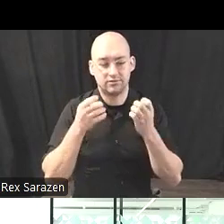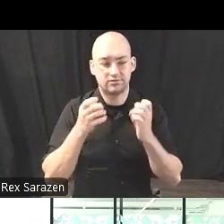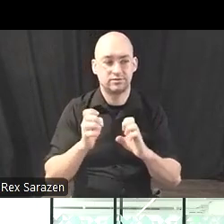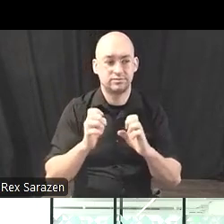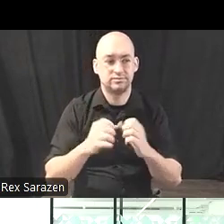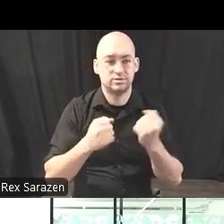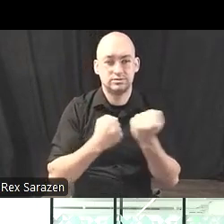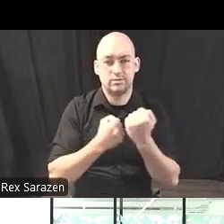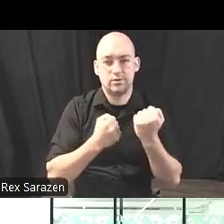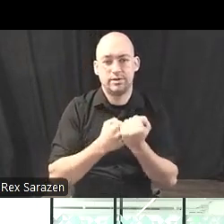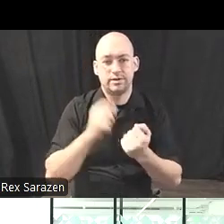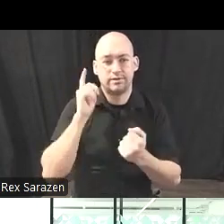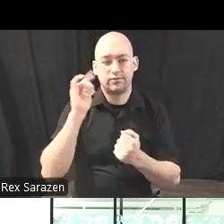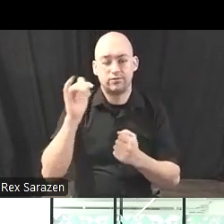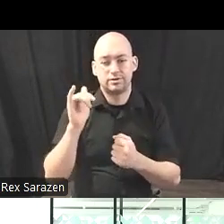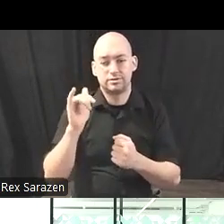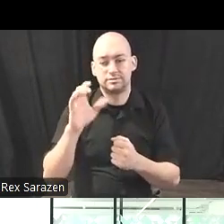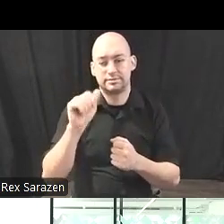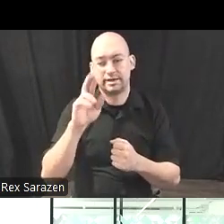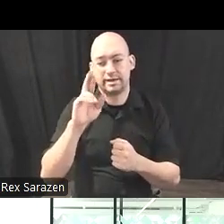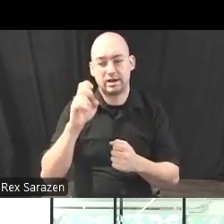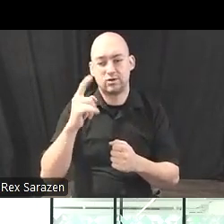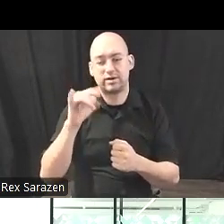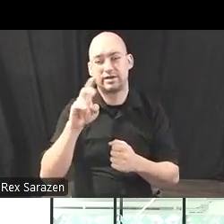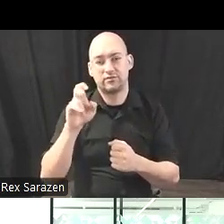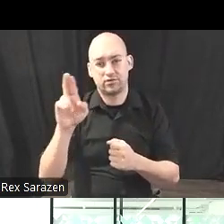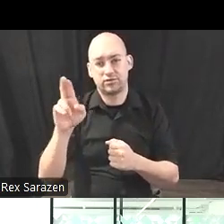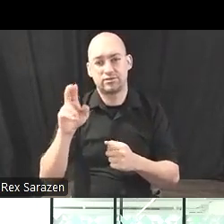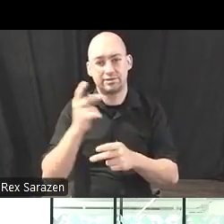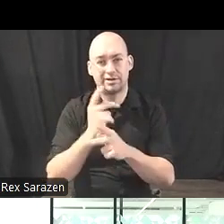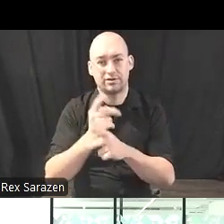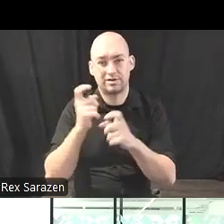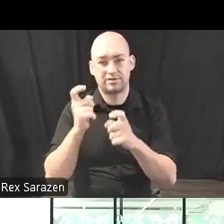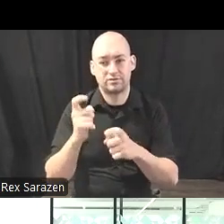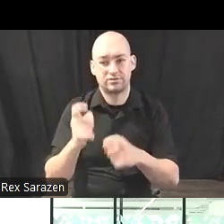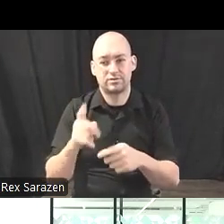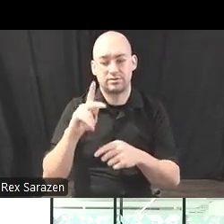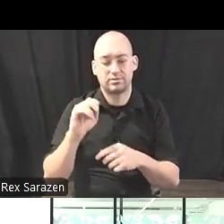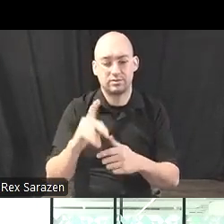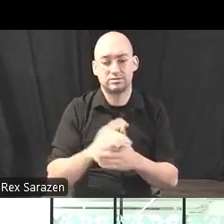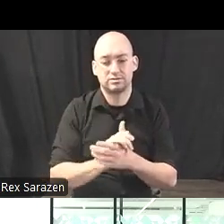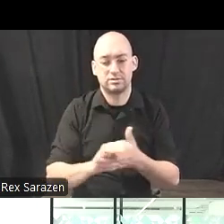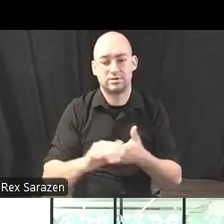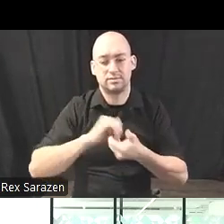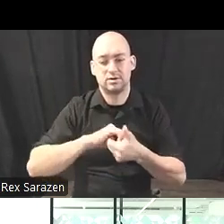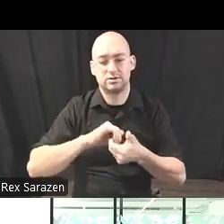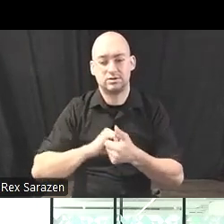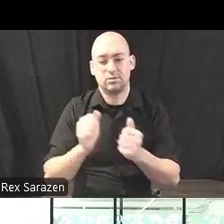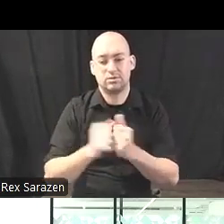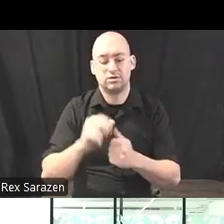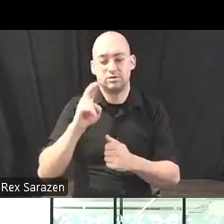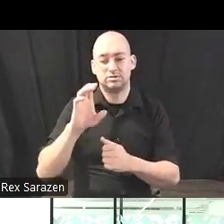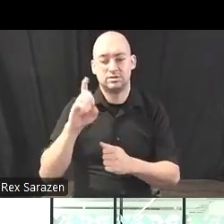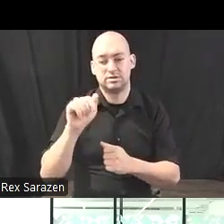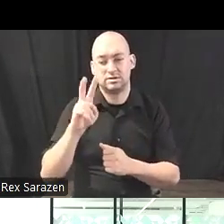support California's caregiver, family caregiver population. With the partnership of the UC Davis Family